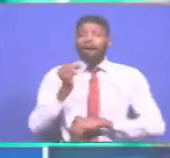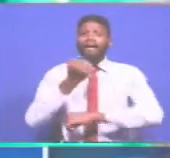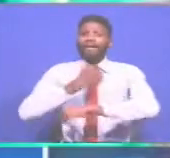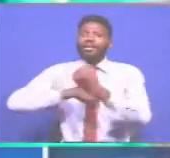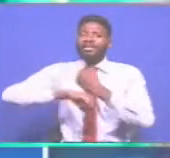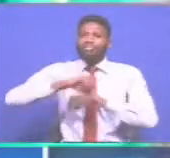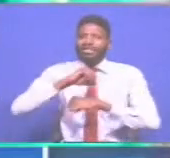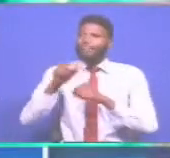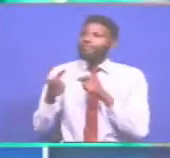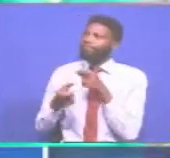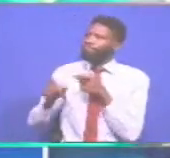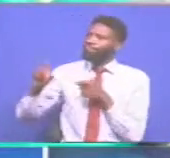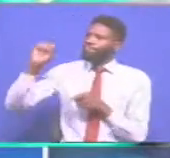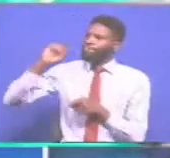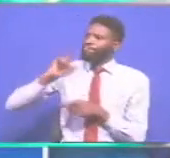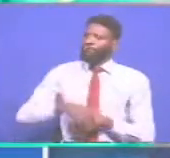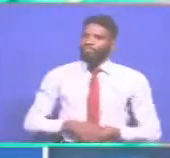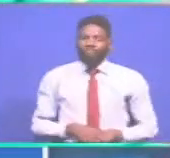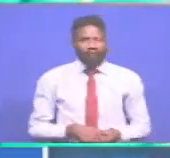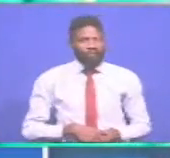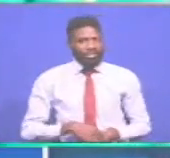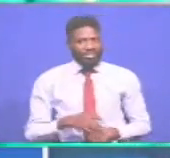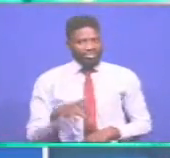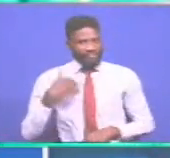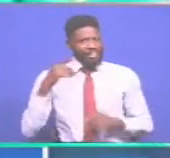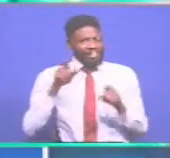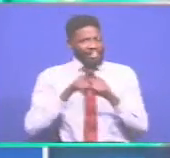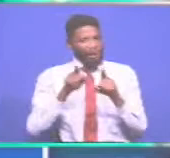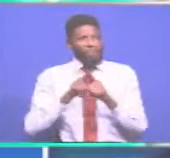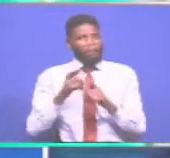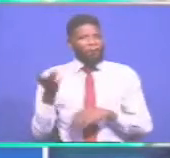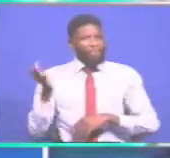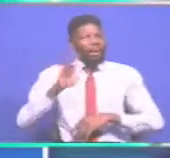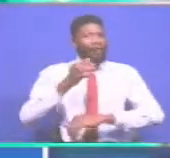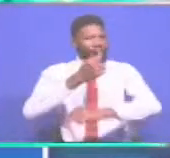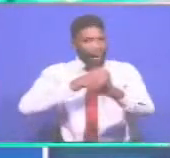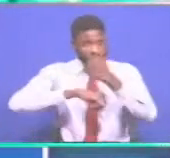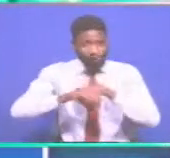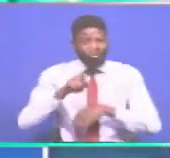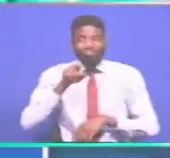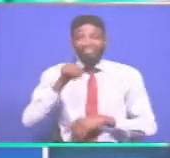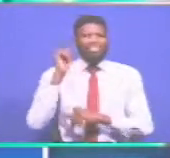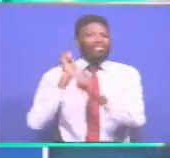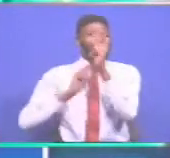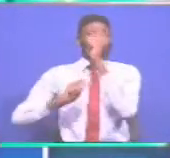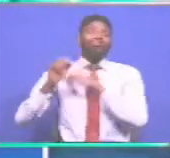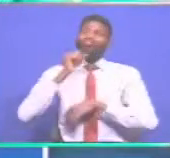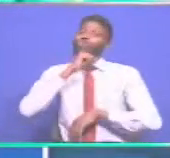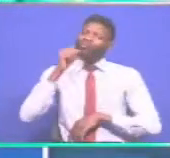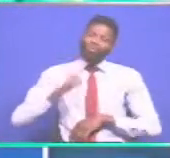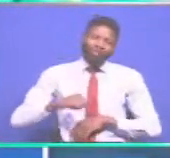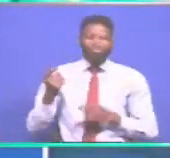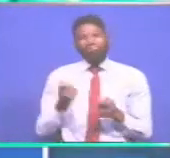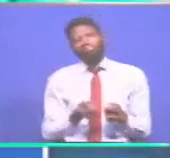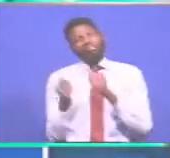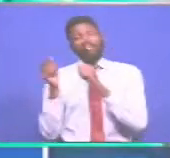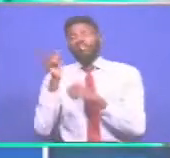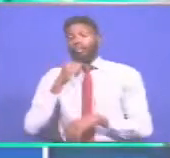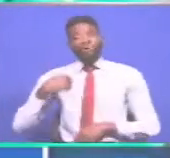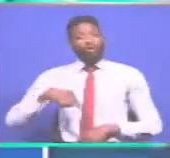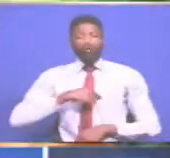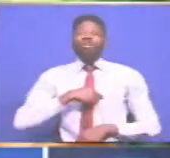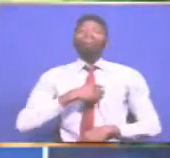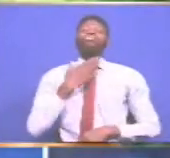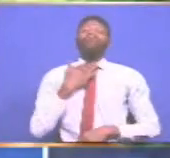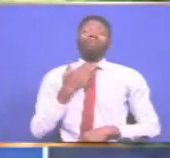tunaona kama inarudi, mimea mizizi imeanza kurudi. Hiyo ni mambo imepita na wakati na tunataka kuungana kama jamii ya Mount Kenya East tupigane na